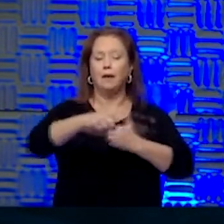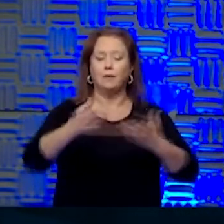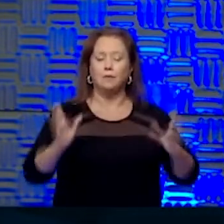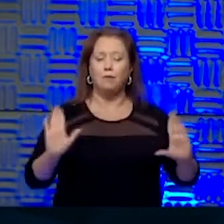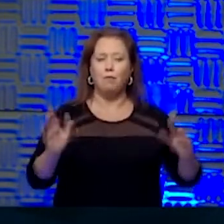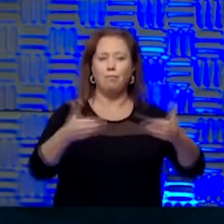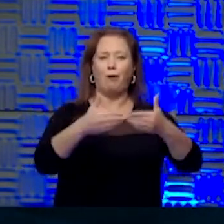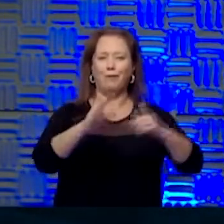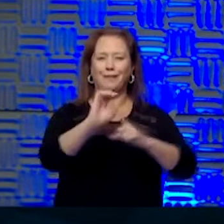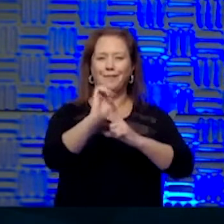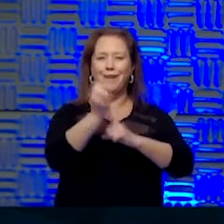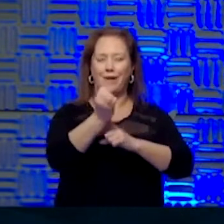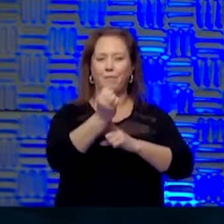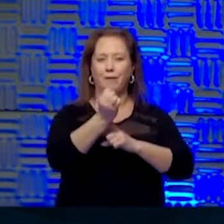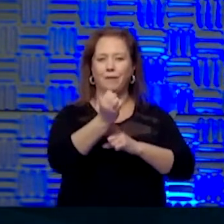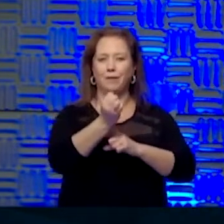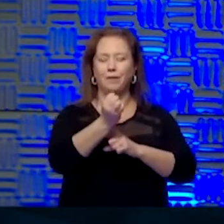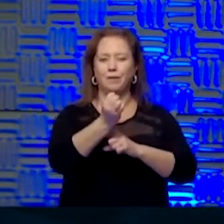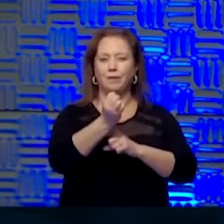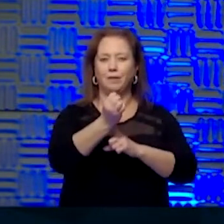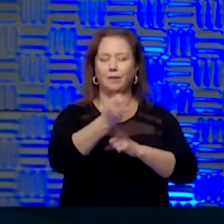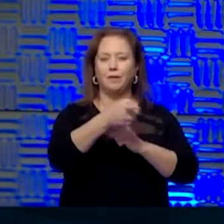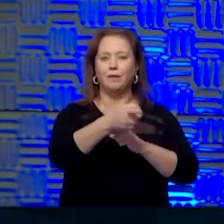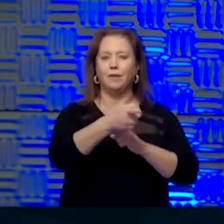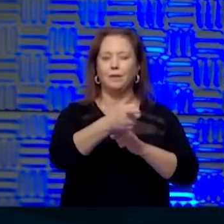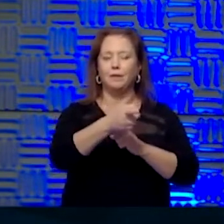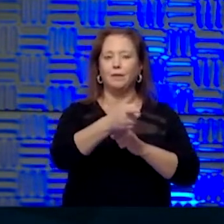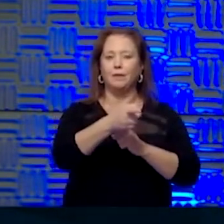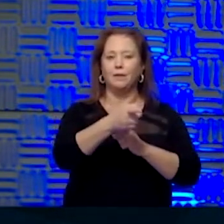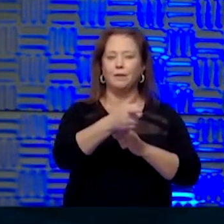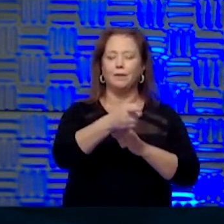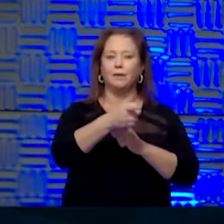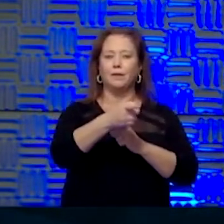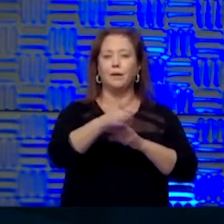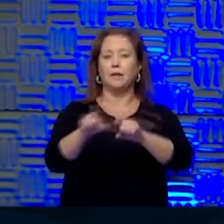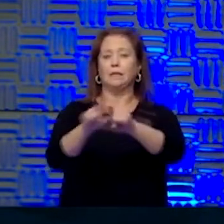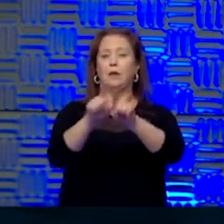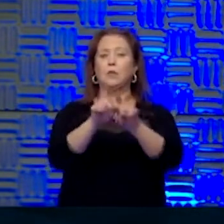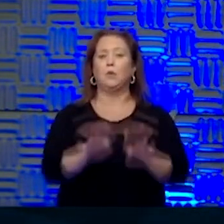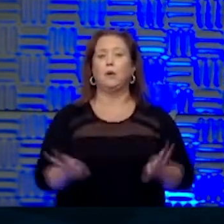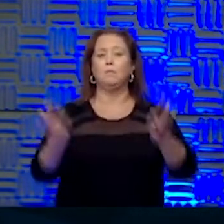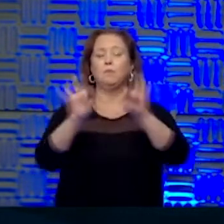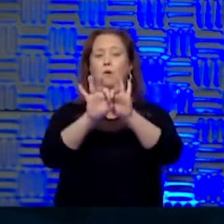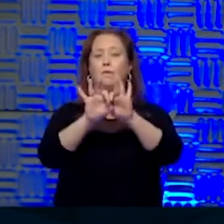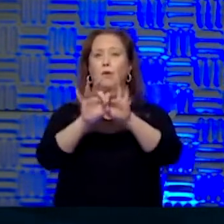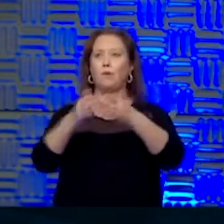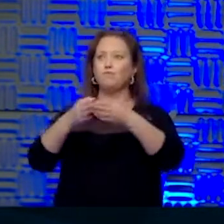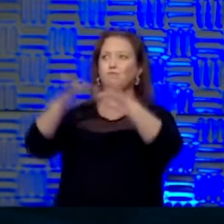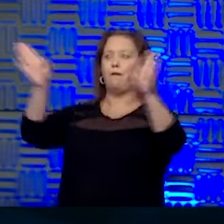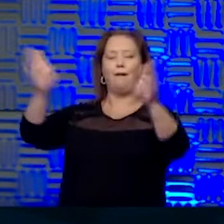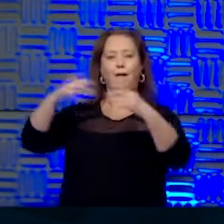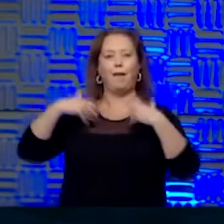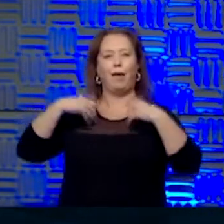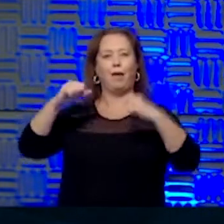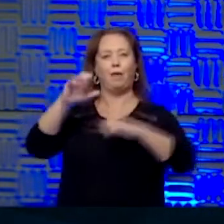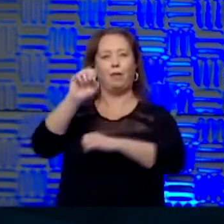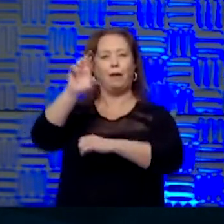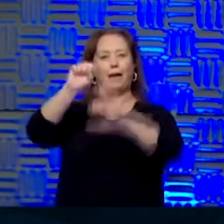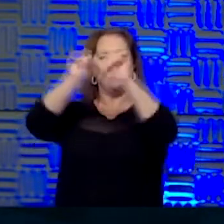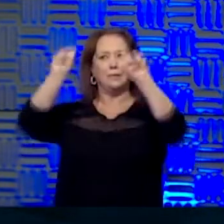environment. And it is also important for our broader healthcare delivery system that we